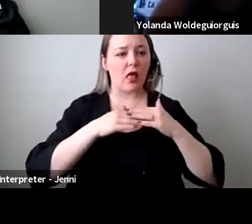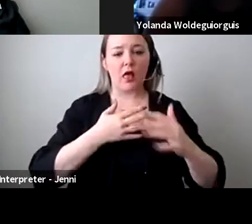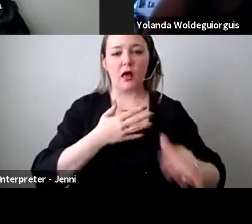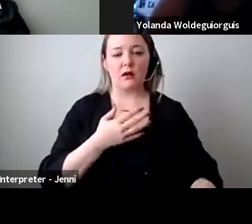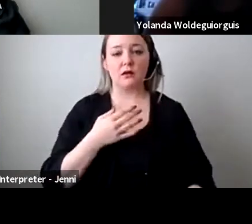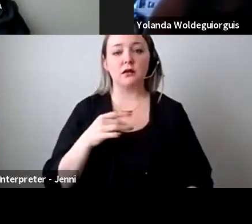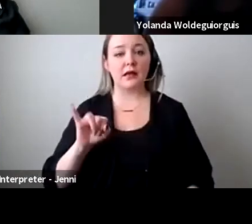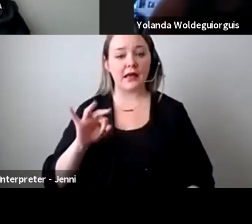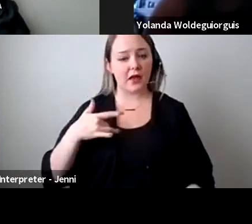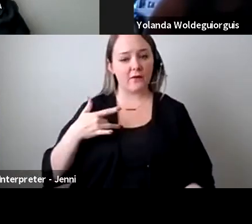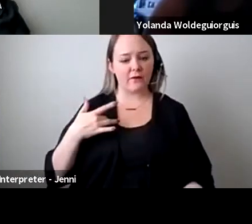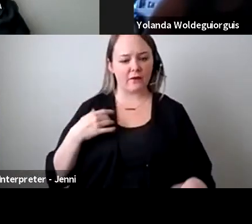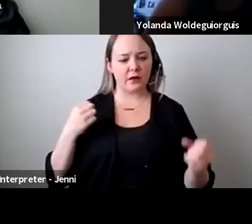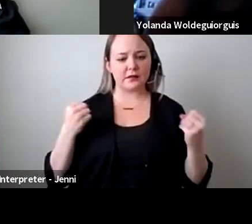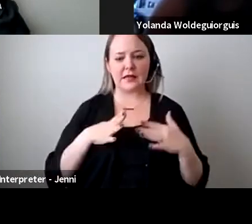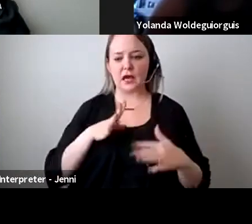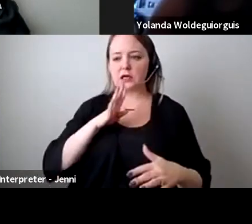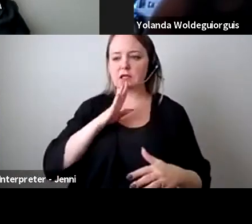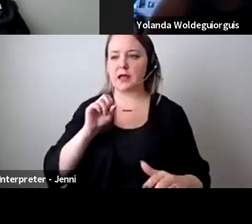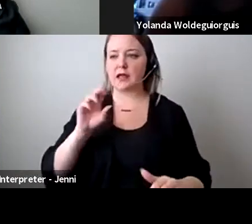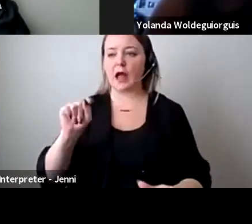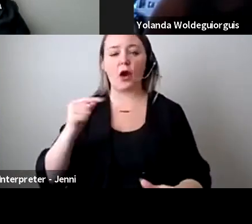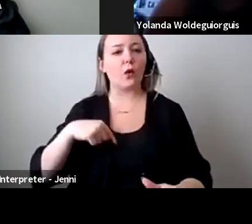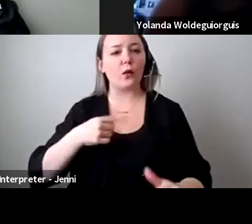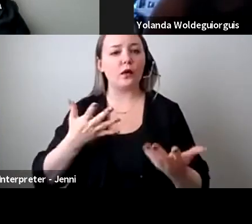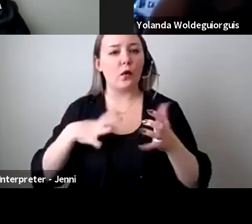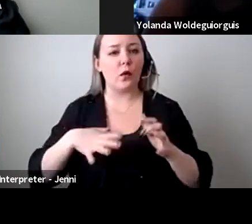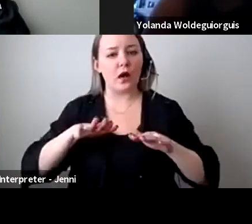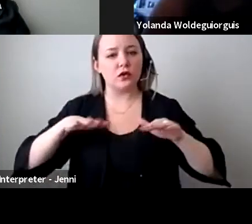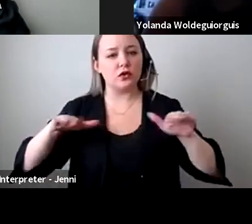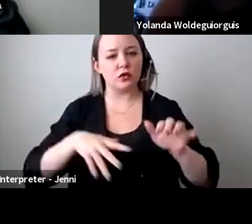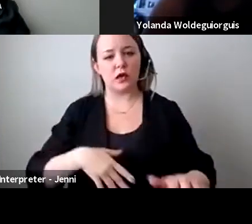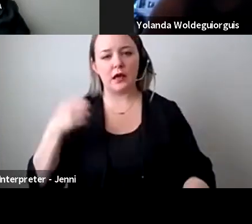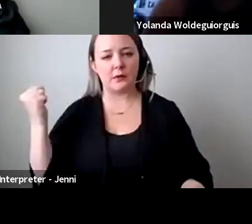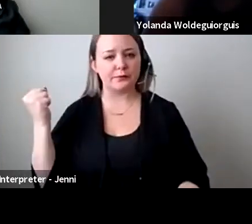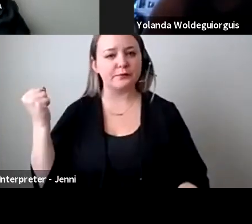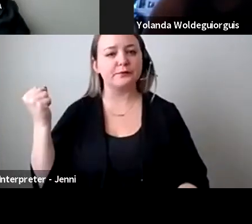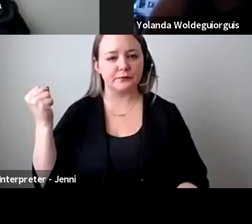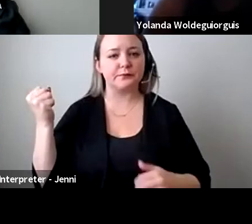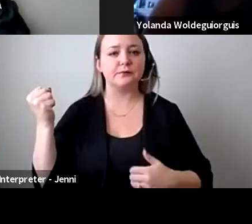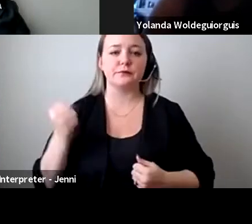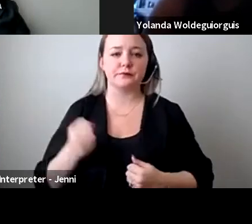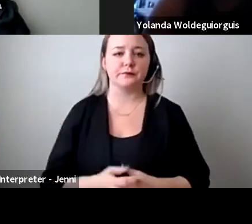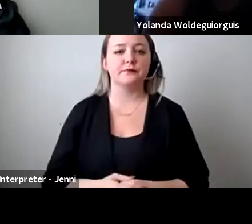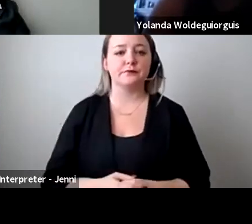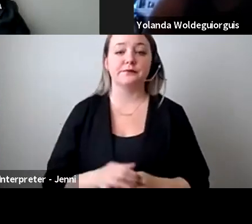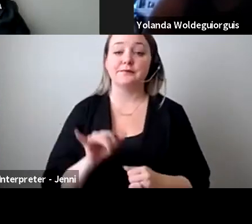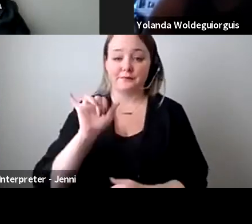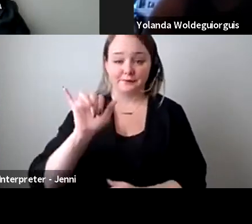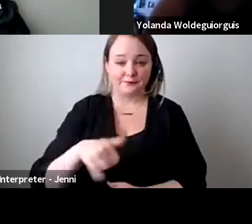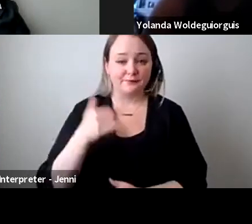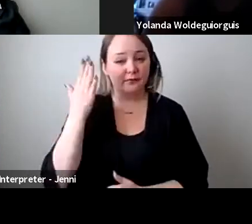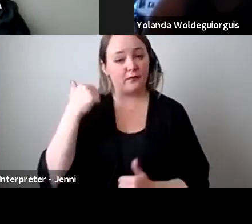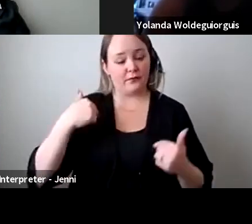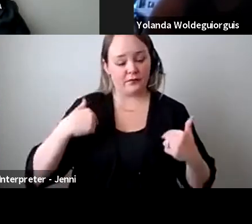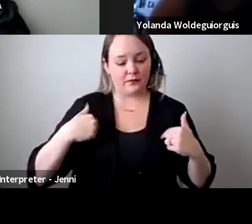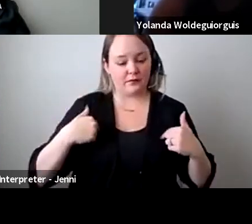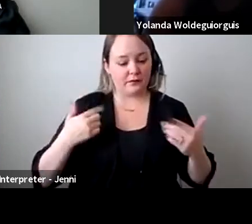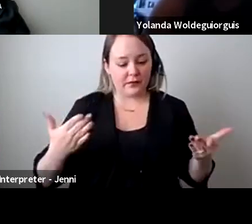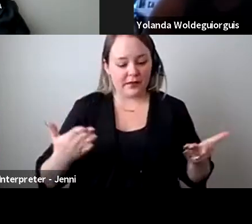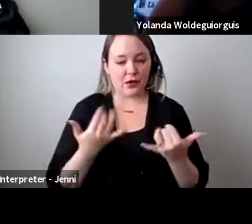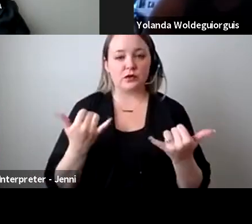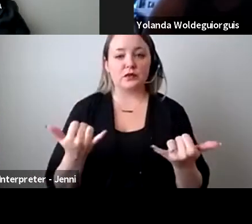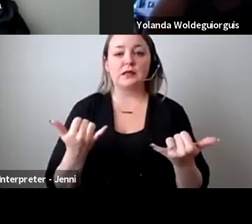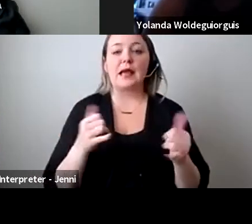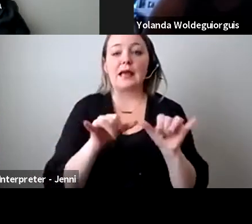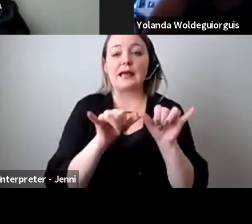to speak, it's because we don't want our kids taken away. And that's why I'm here today, because the system